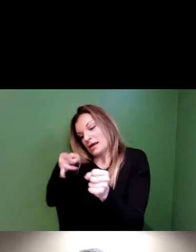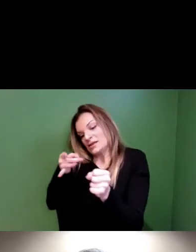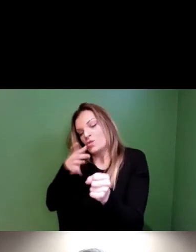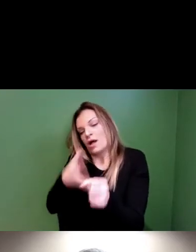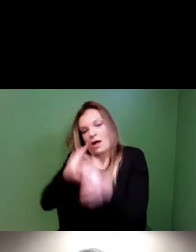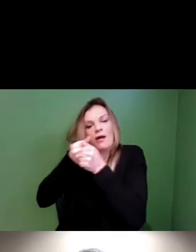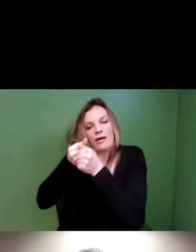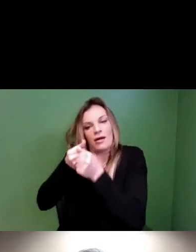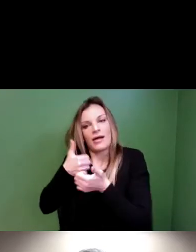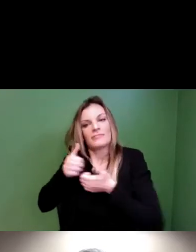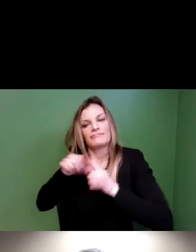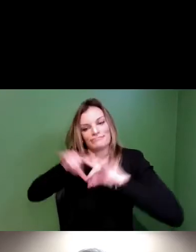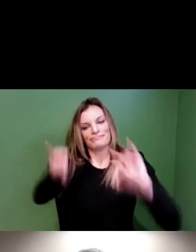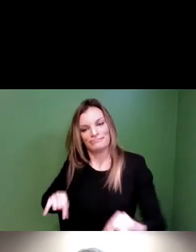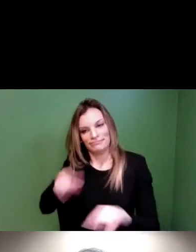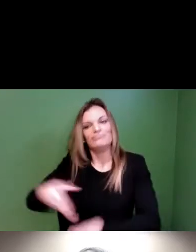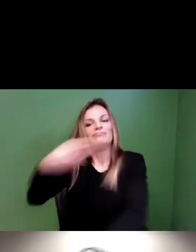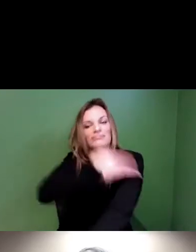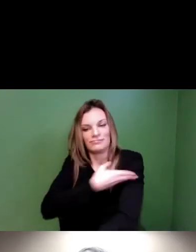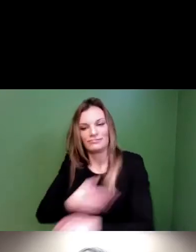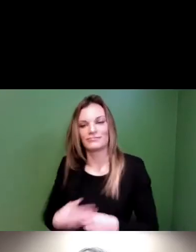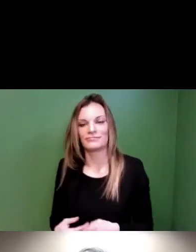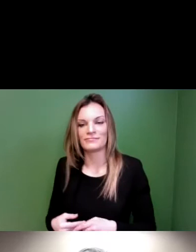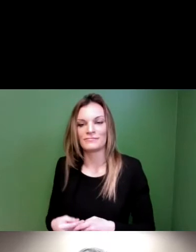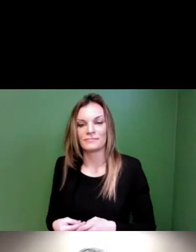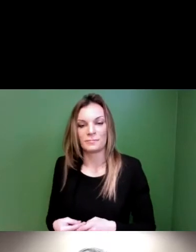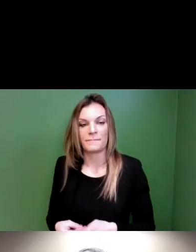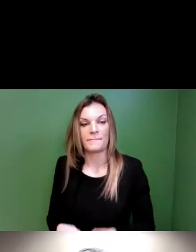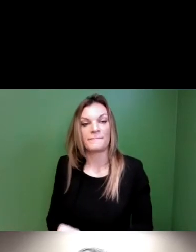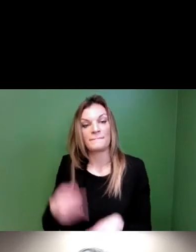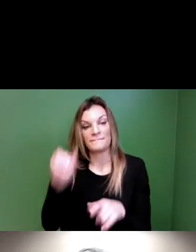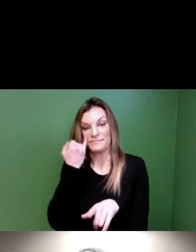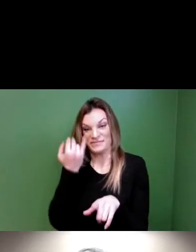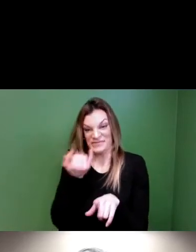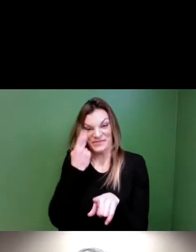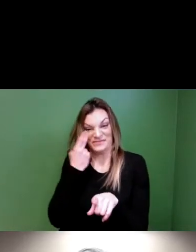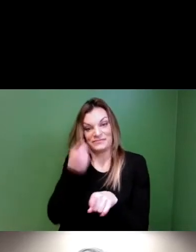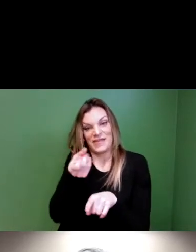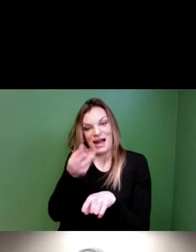So now he's turning on his device. It flattened out the foot.